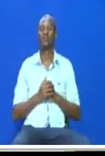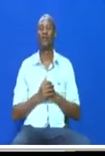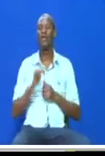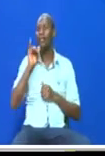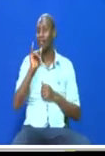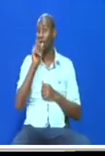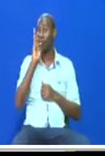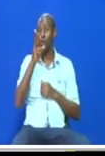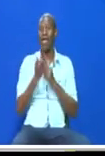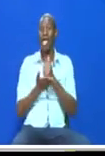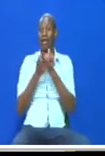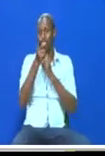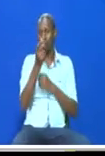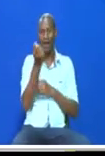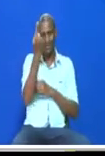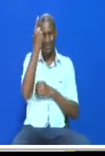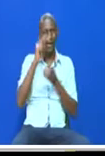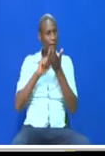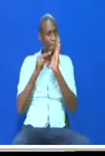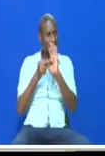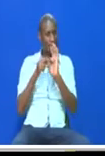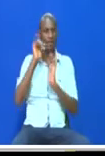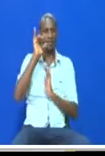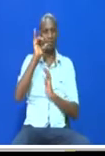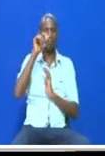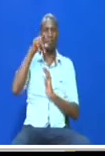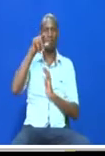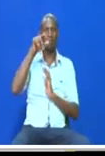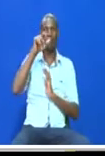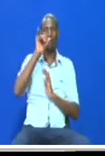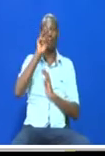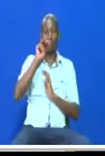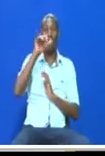That will help you understand the meaning of myopia.